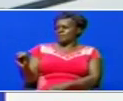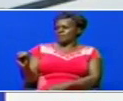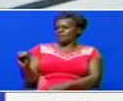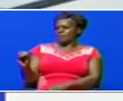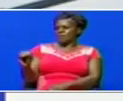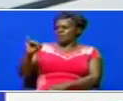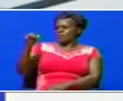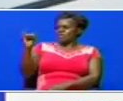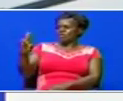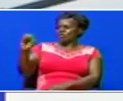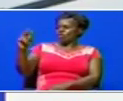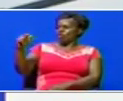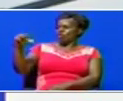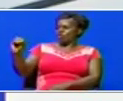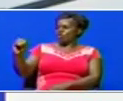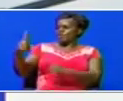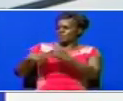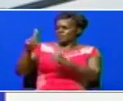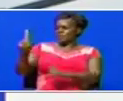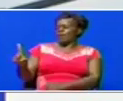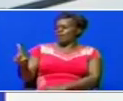Shakalaka Jirongo,